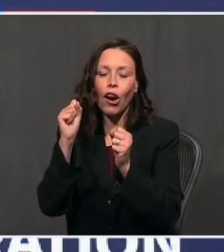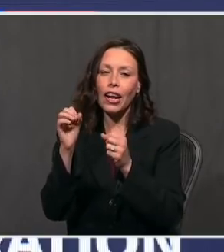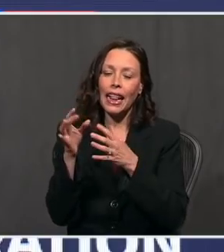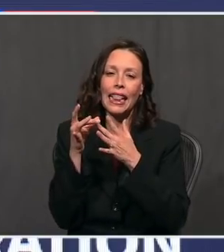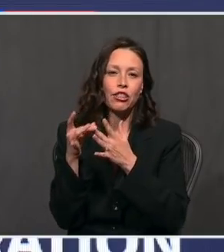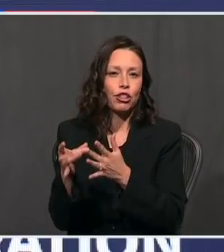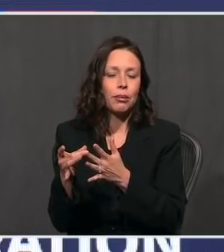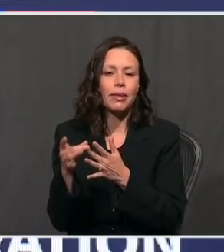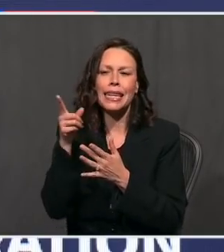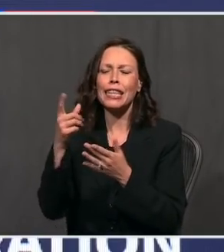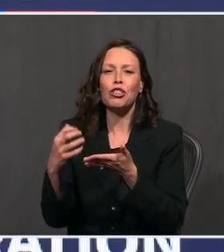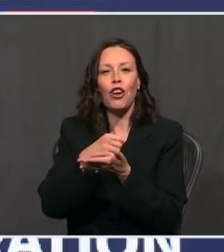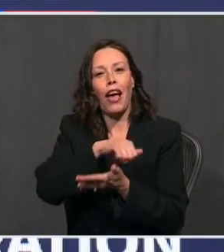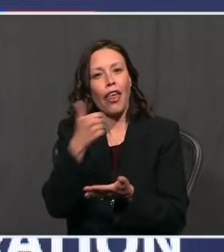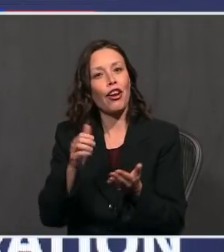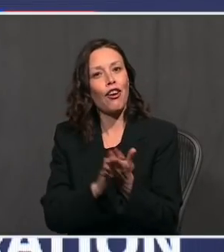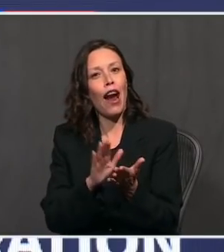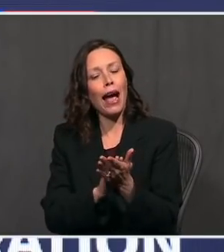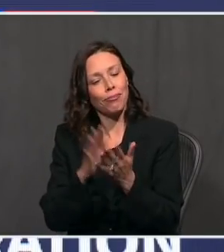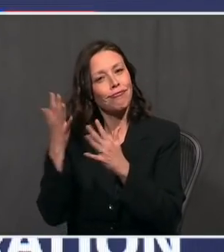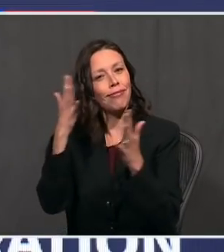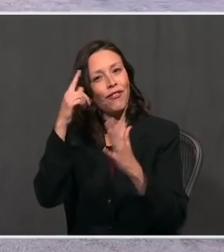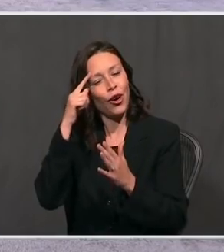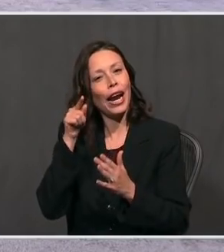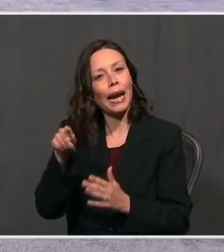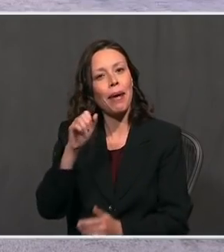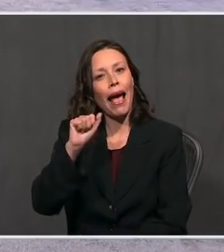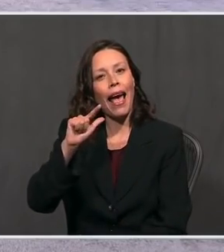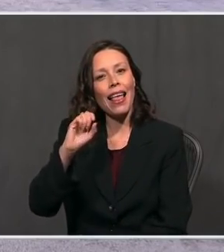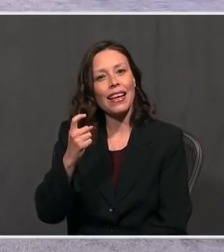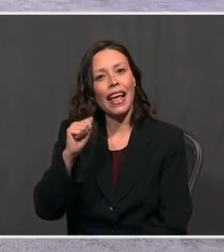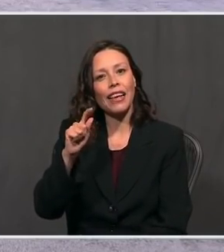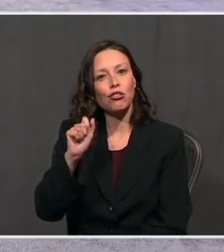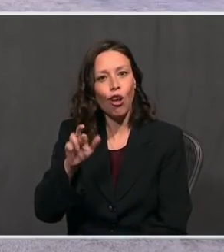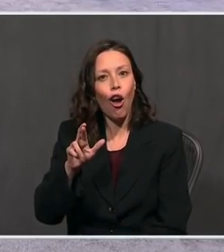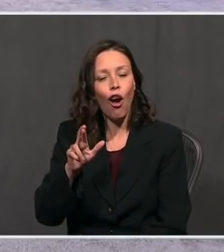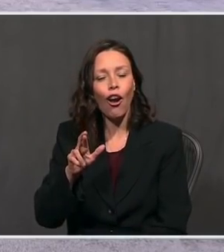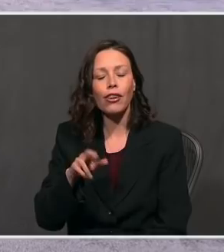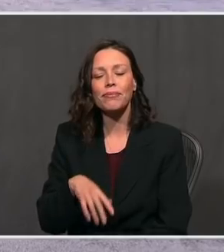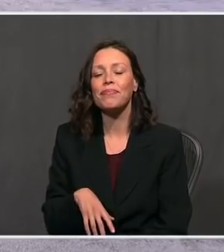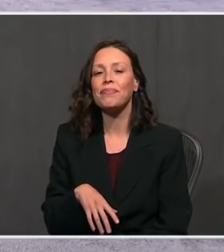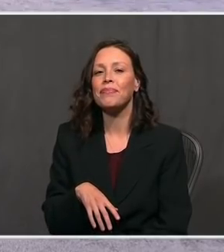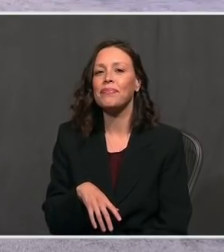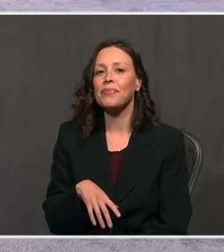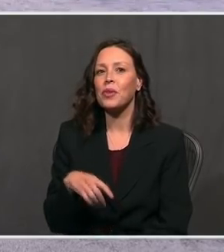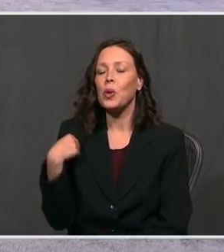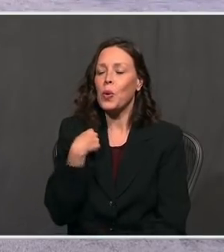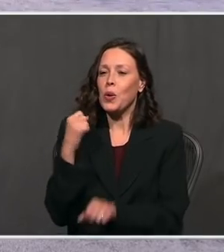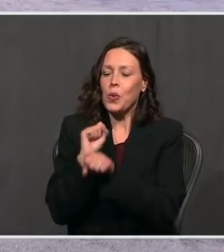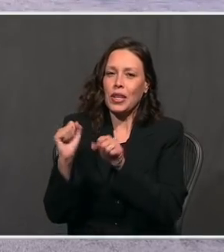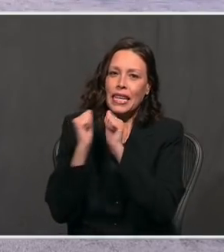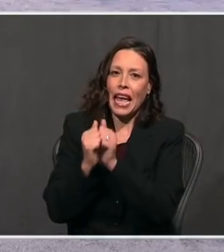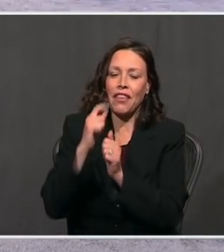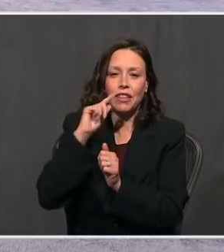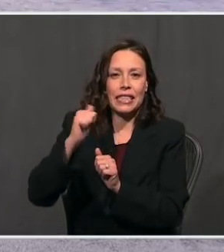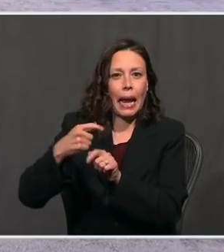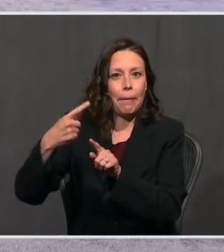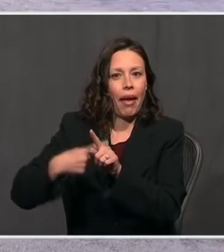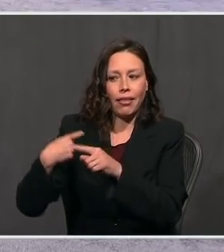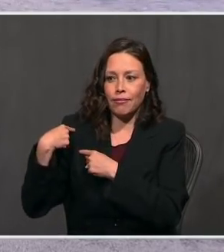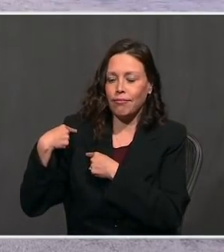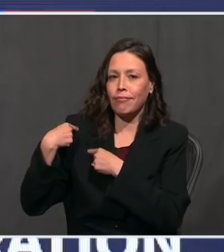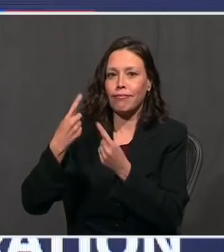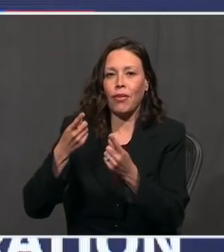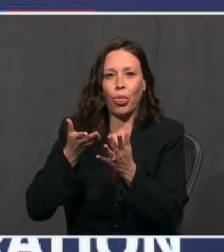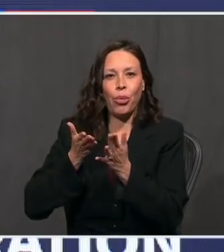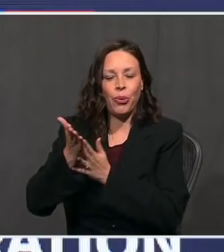your, I think he deserves a round of applause. Secretary Alex Azar, we've been shoulder to shoulder for 10 months in all